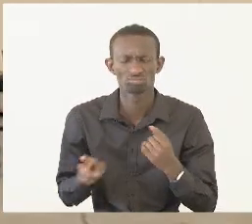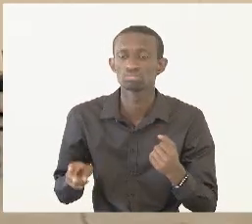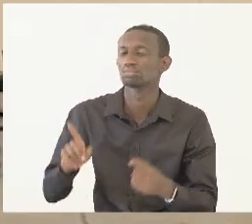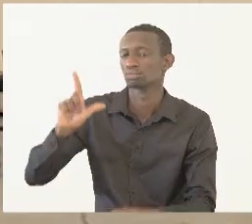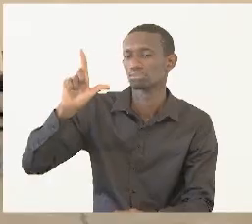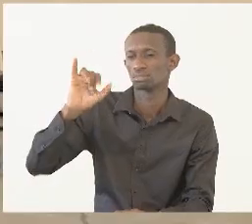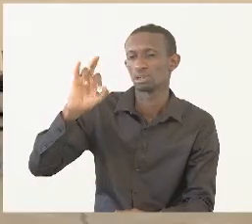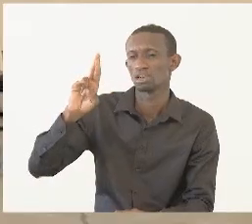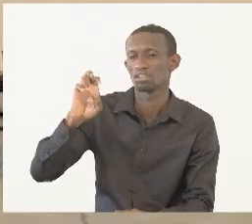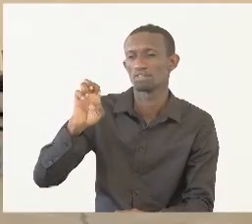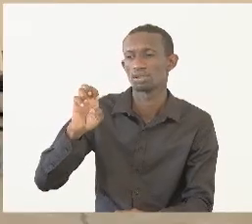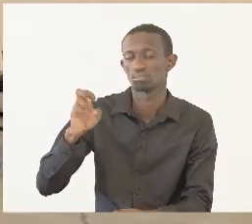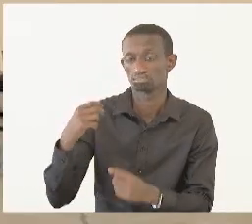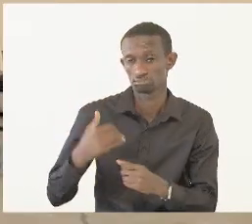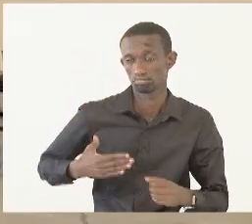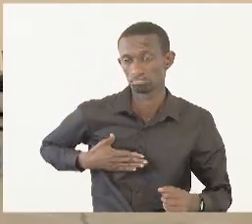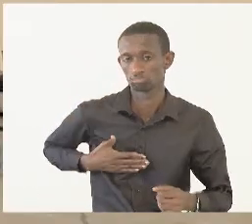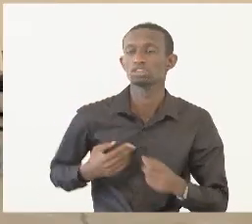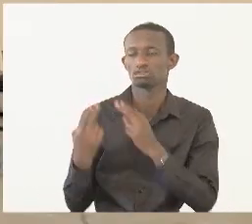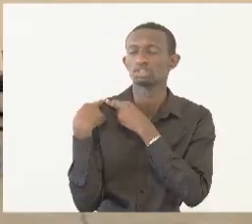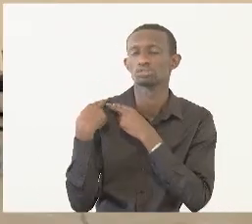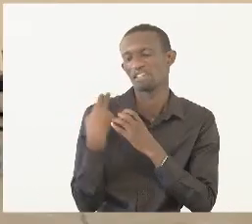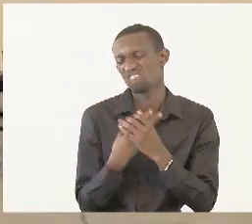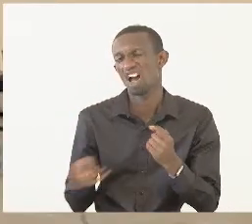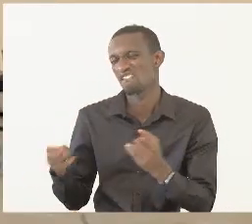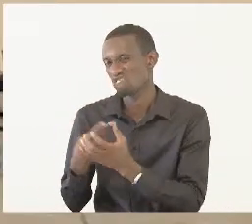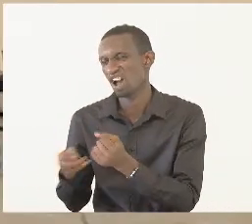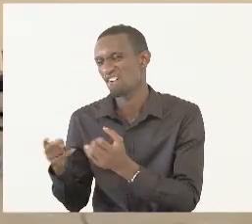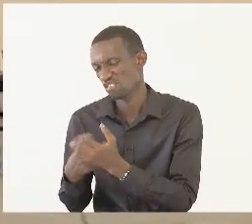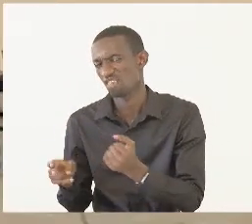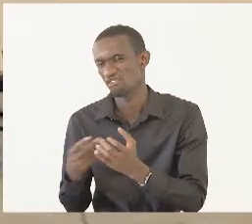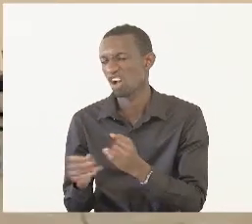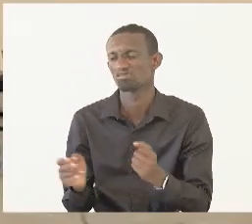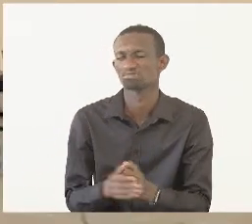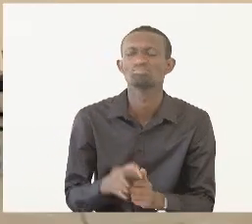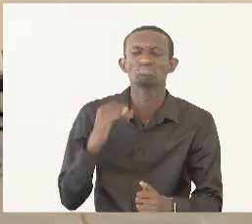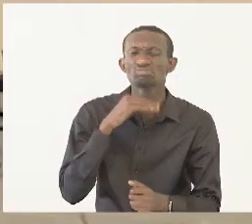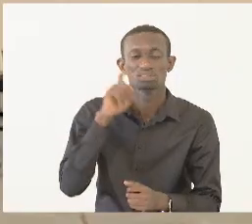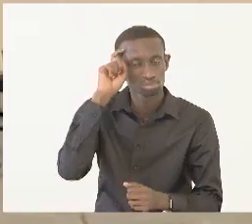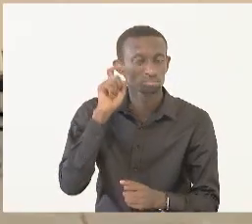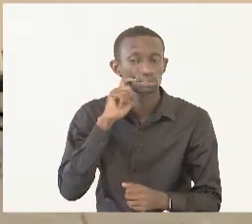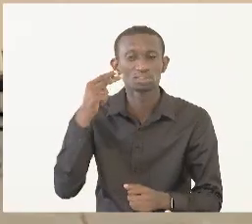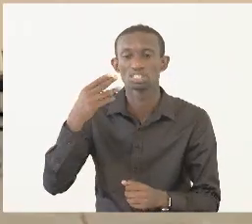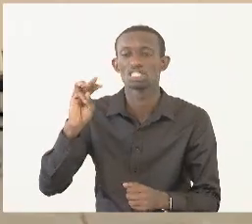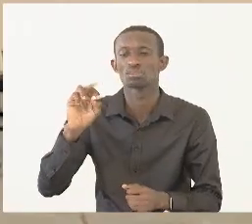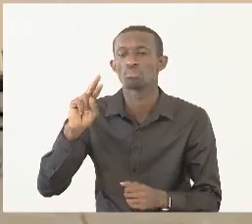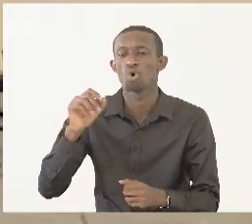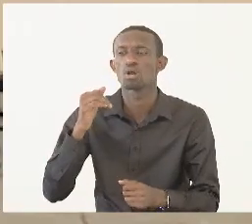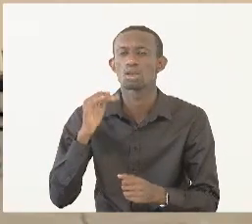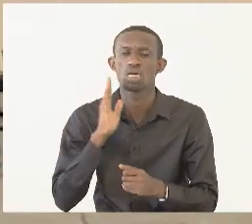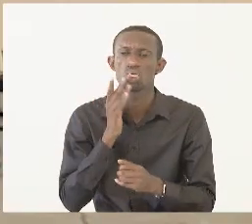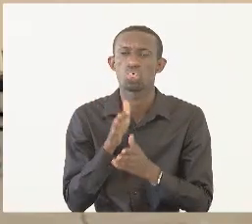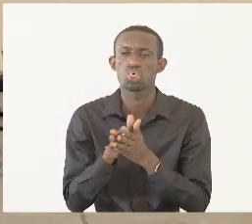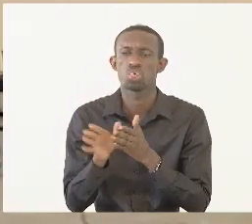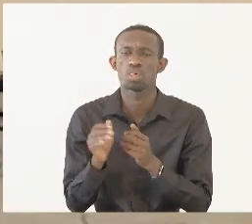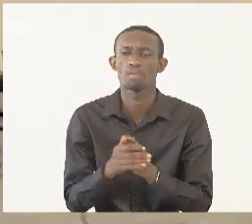liver does a function of elimination of sex hormones and as well as the cholesterol. After sex hormones have performed